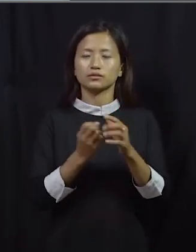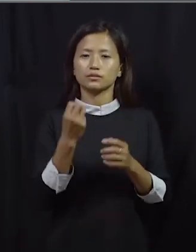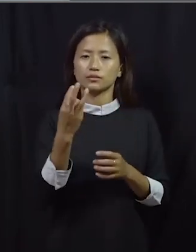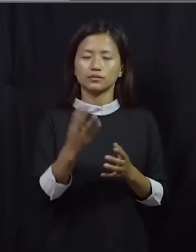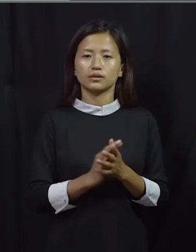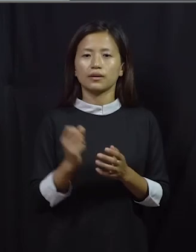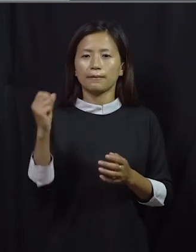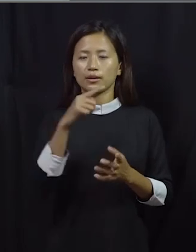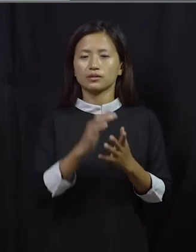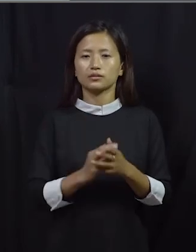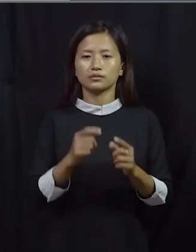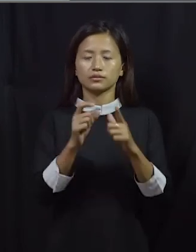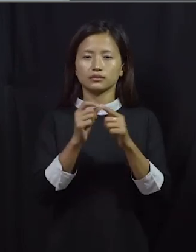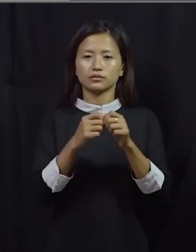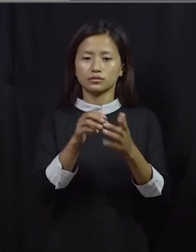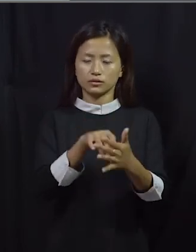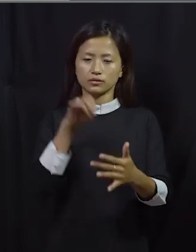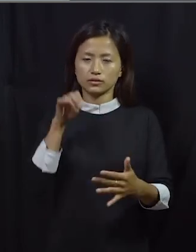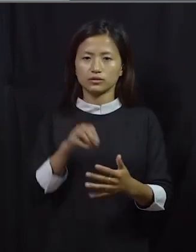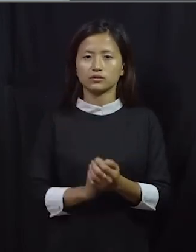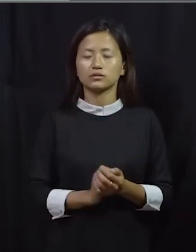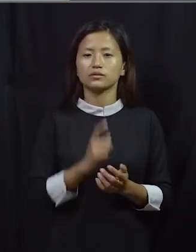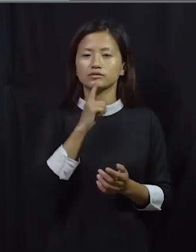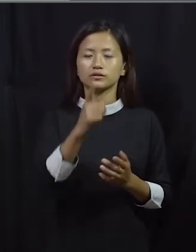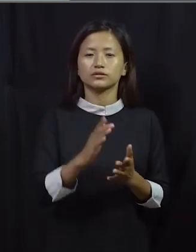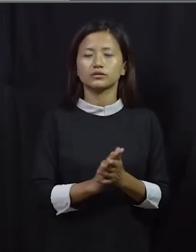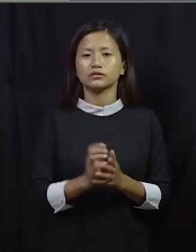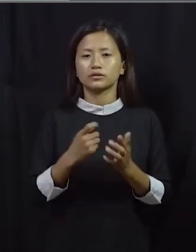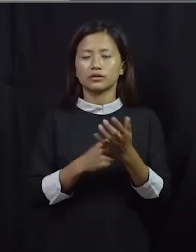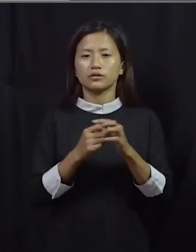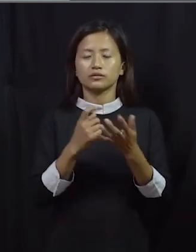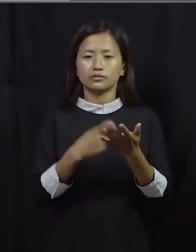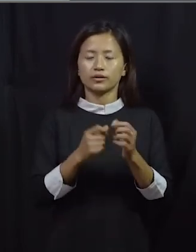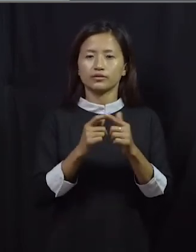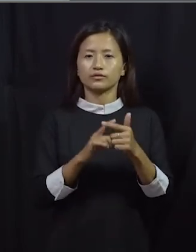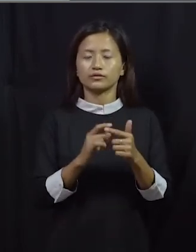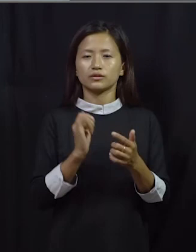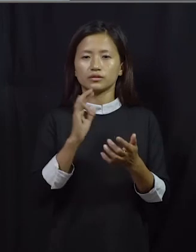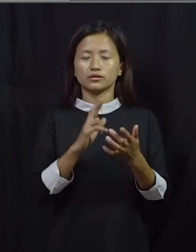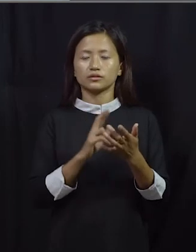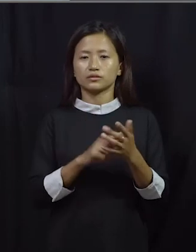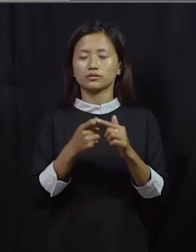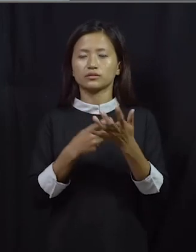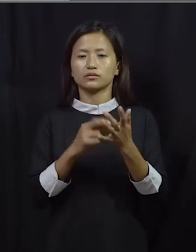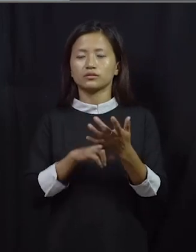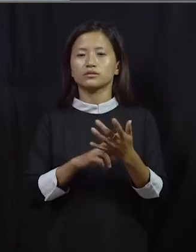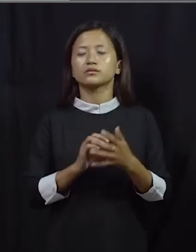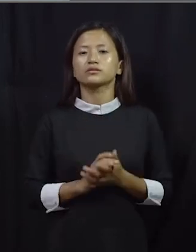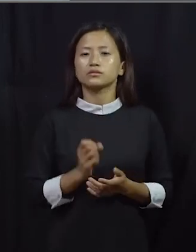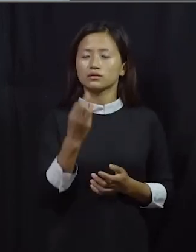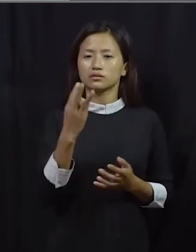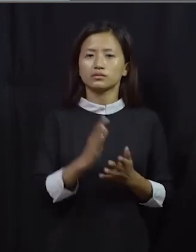of months and the date of withdrawal or date of introduction, the rate of interest, you are supposed to calculate